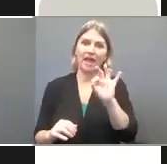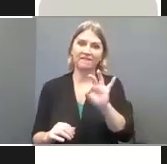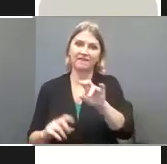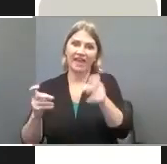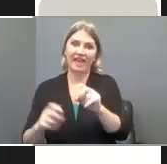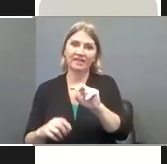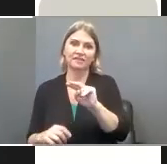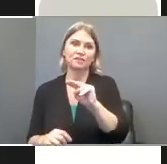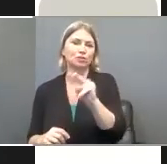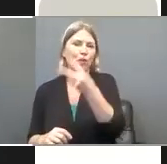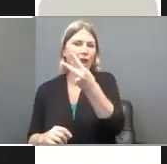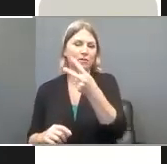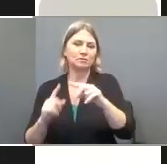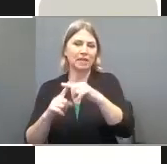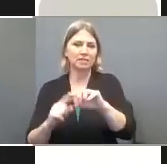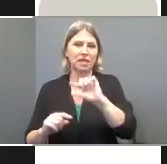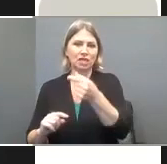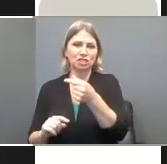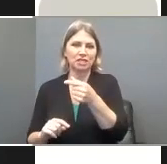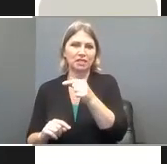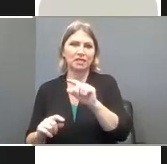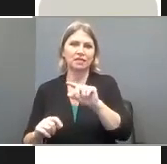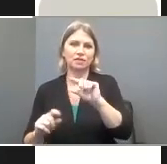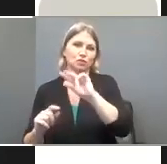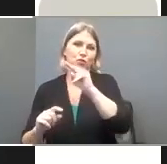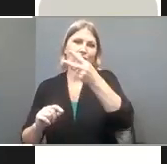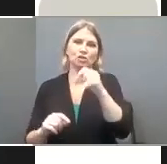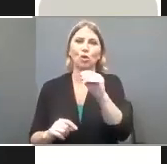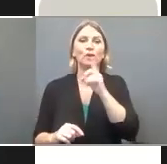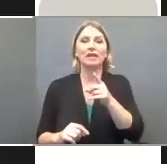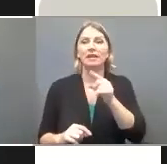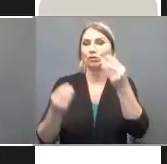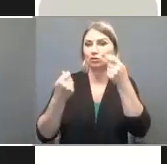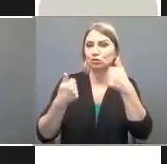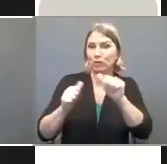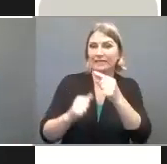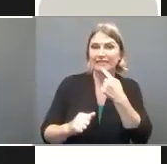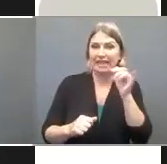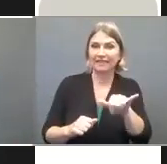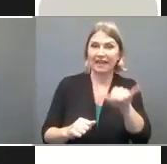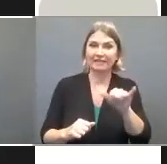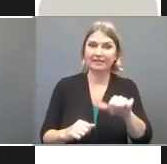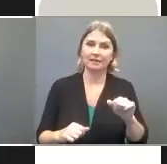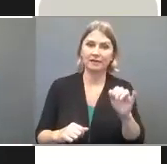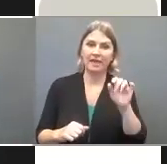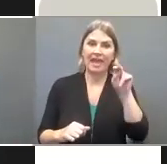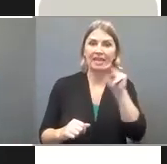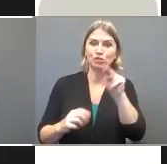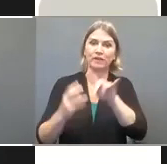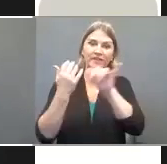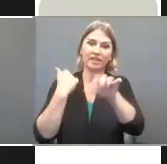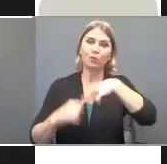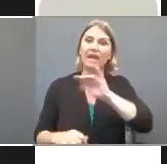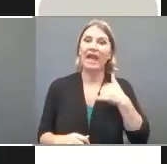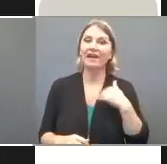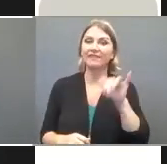squared plus 3n squared plus 10n plus 5, right? So essentially we are trying to say that limit n tends to infinity, we have this equation